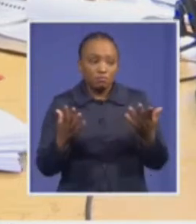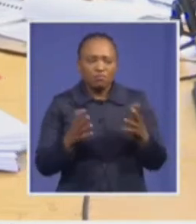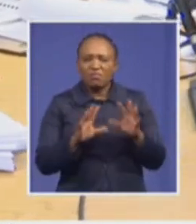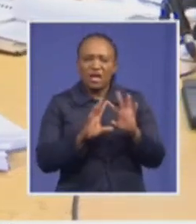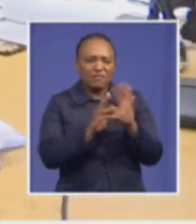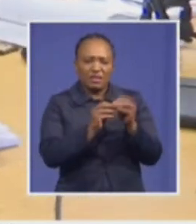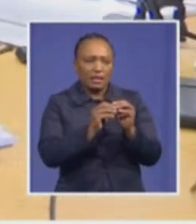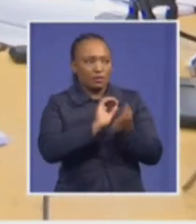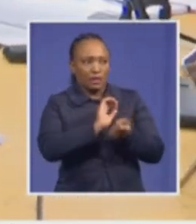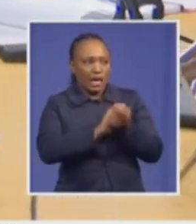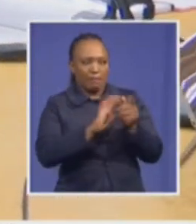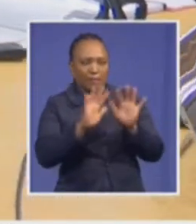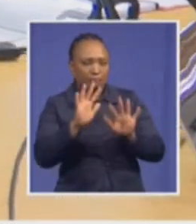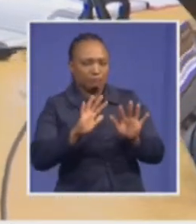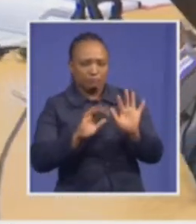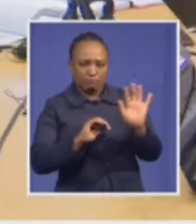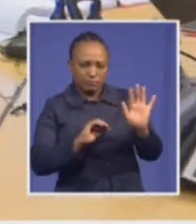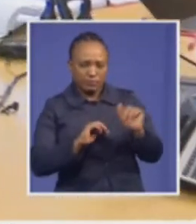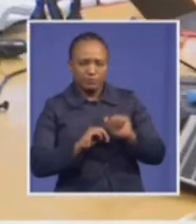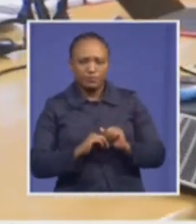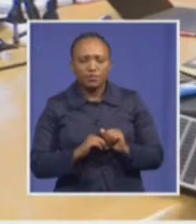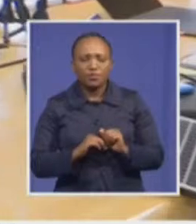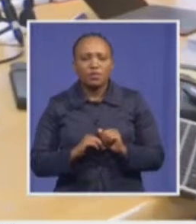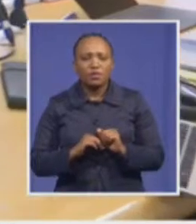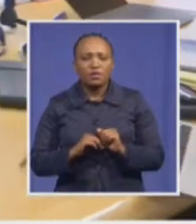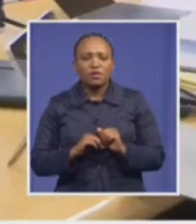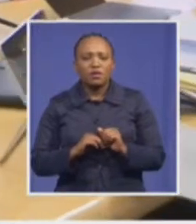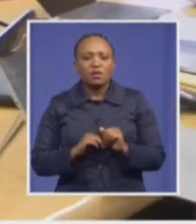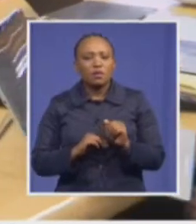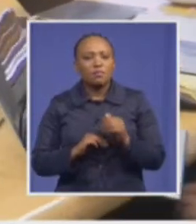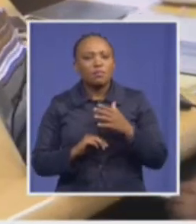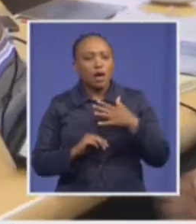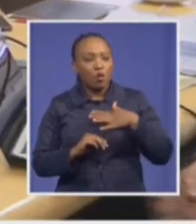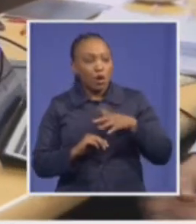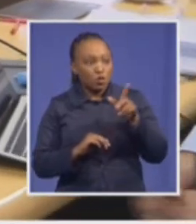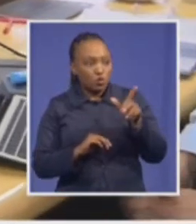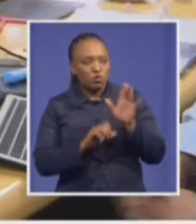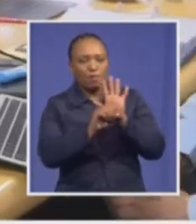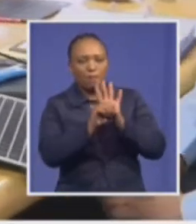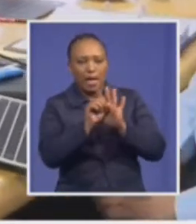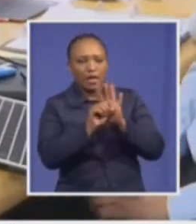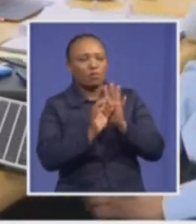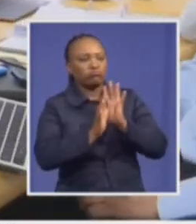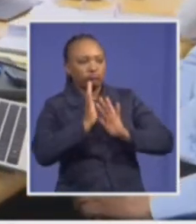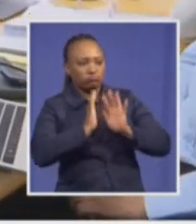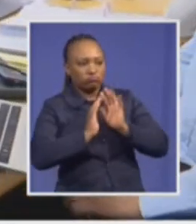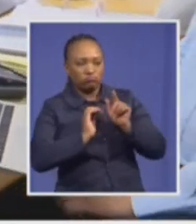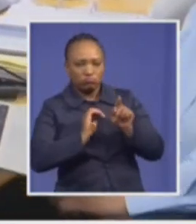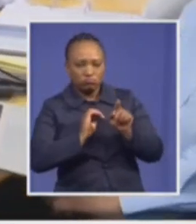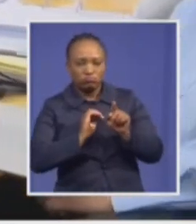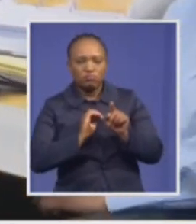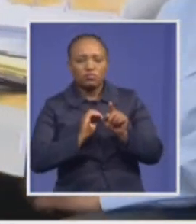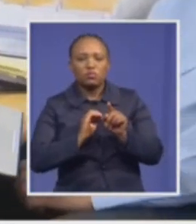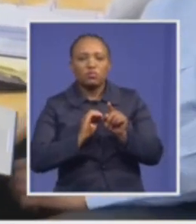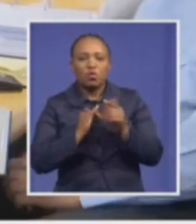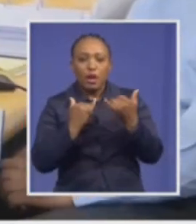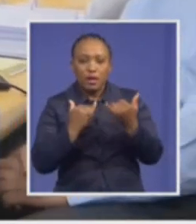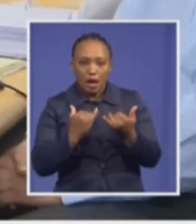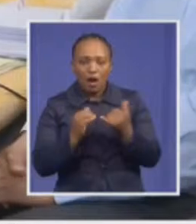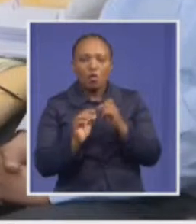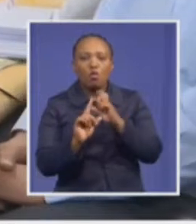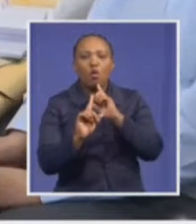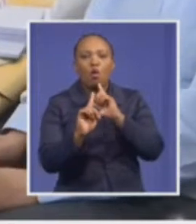I want you to give context to what you are busy with. In other words, leading up to this breach, there's a